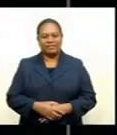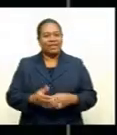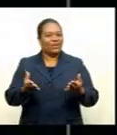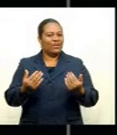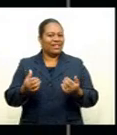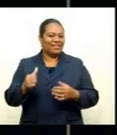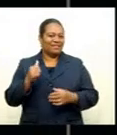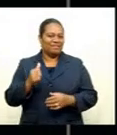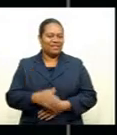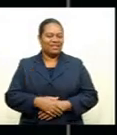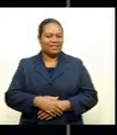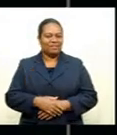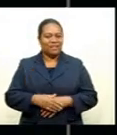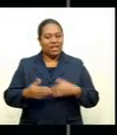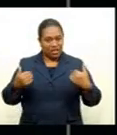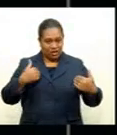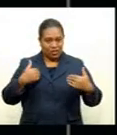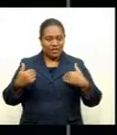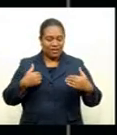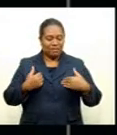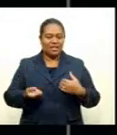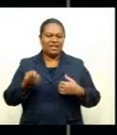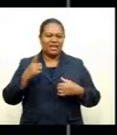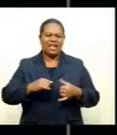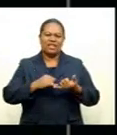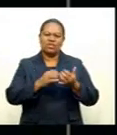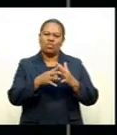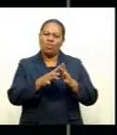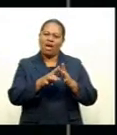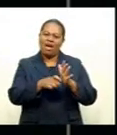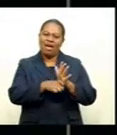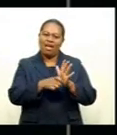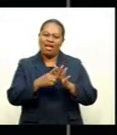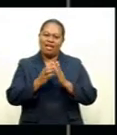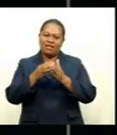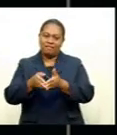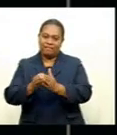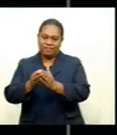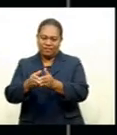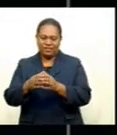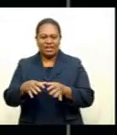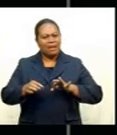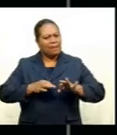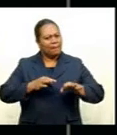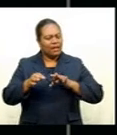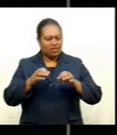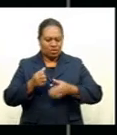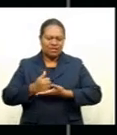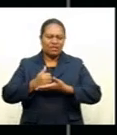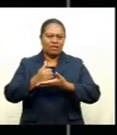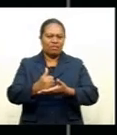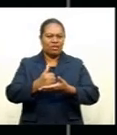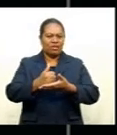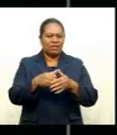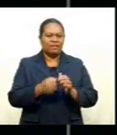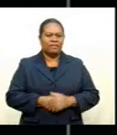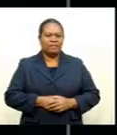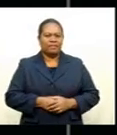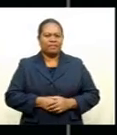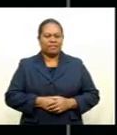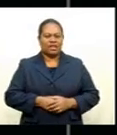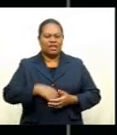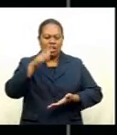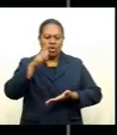Welcome back. The University of the South Pacific and Swire Shipping plan to support the Pacific's first low-carbon,